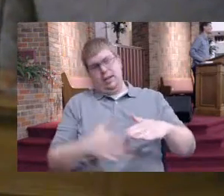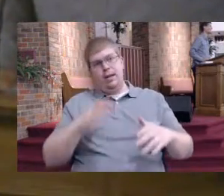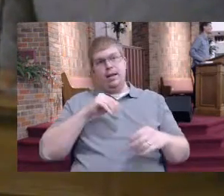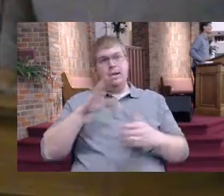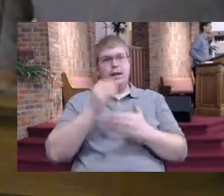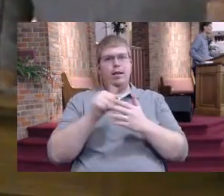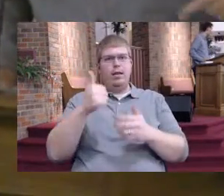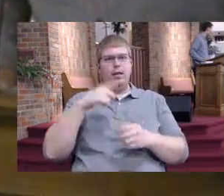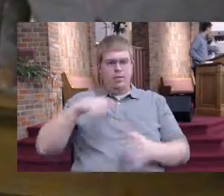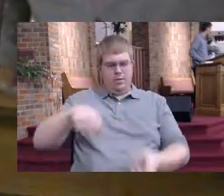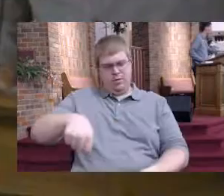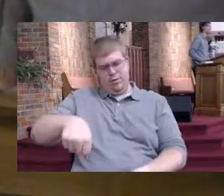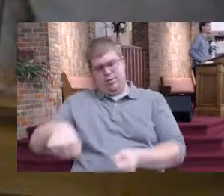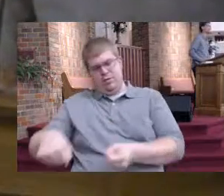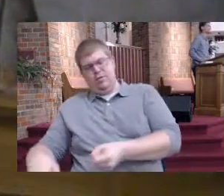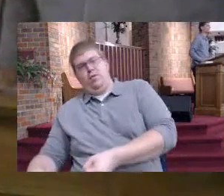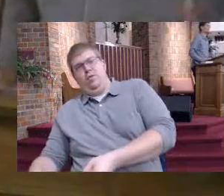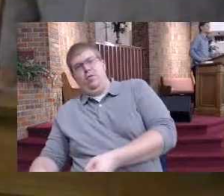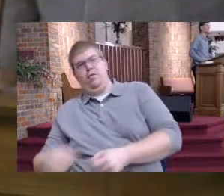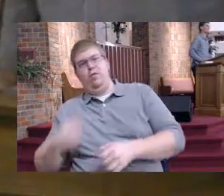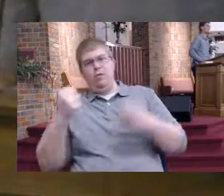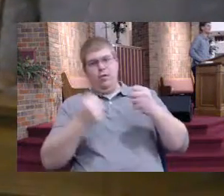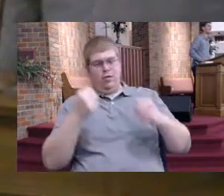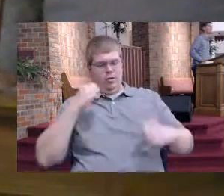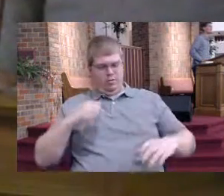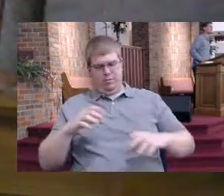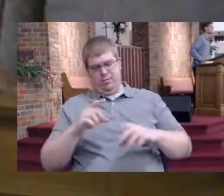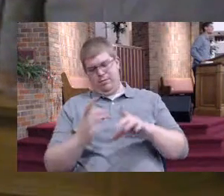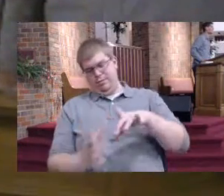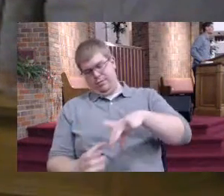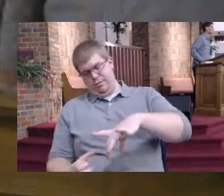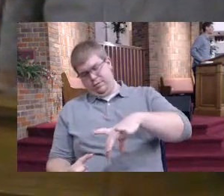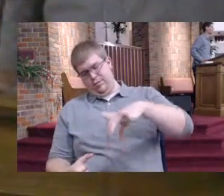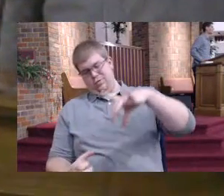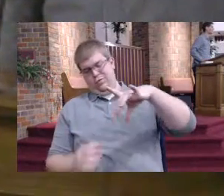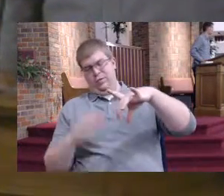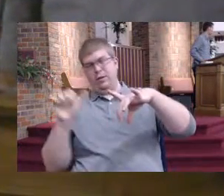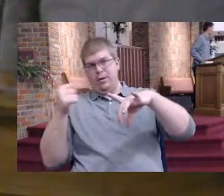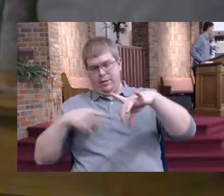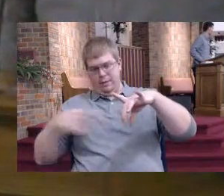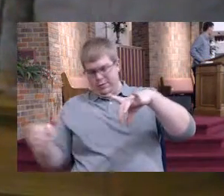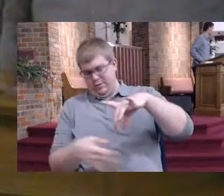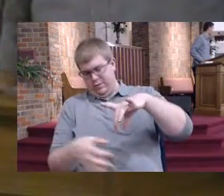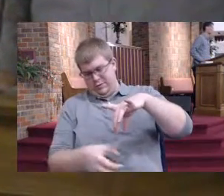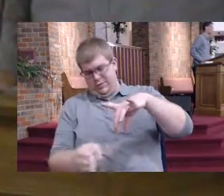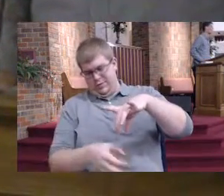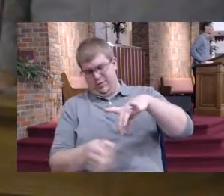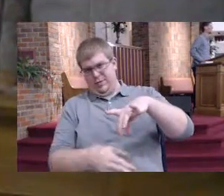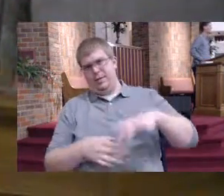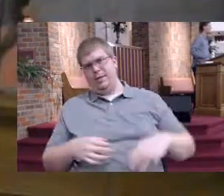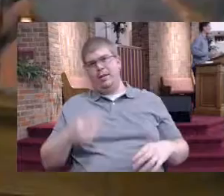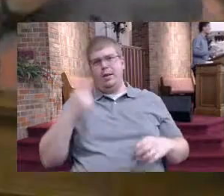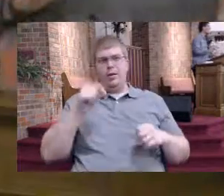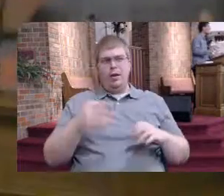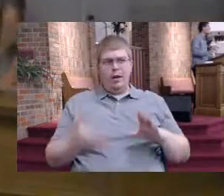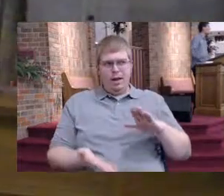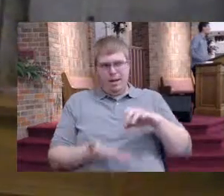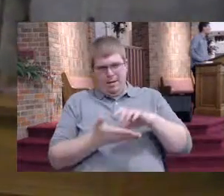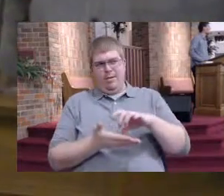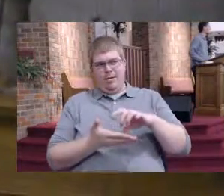lever. And so we did that around all four tires, and eventually we got out. So thankfully, that worked out. But